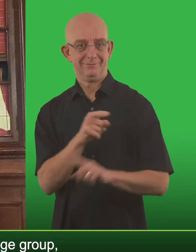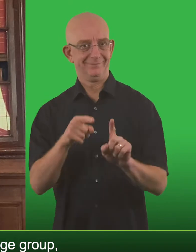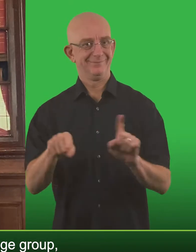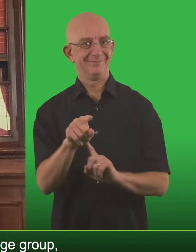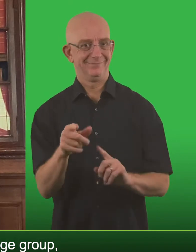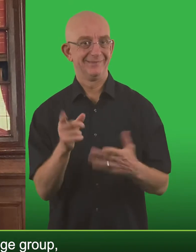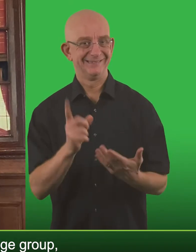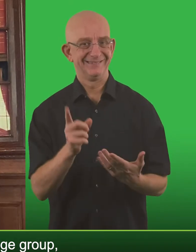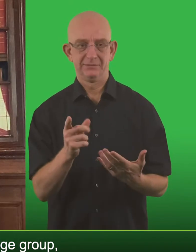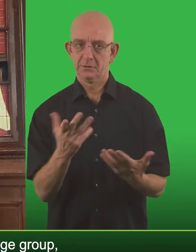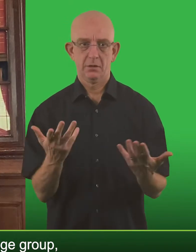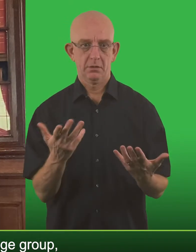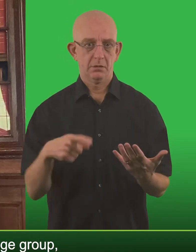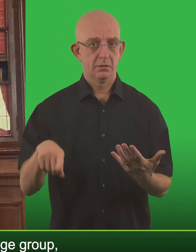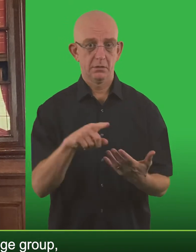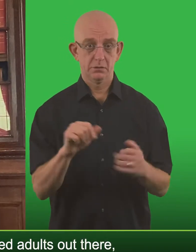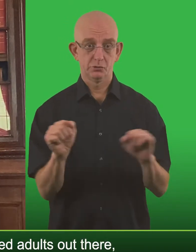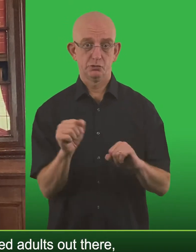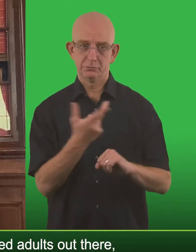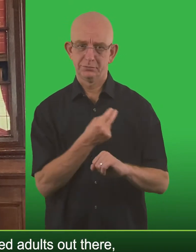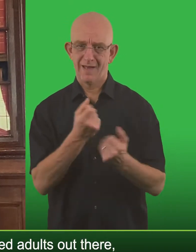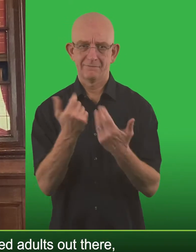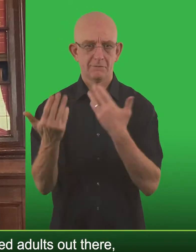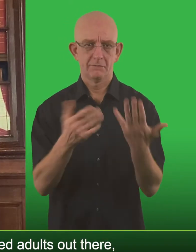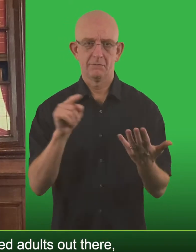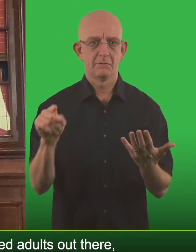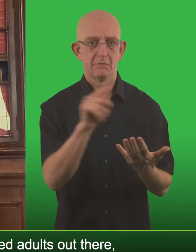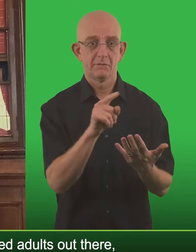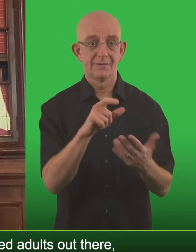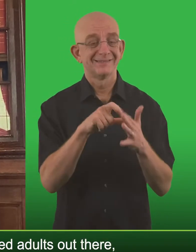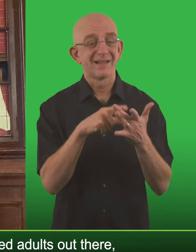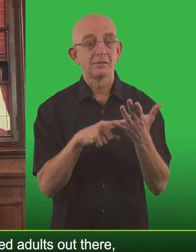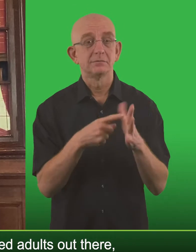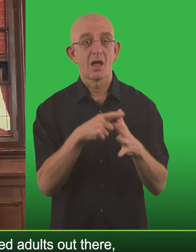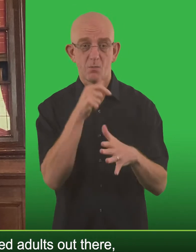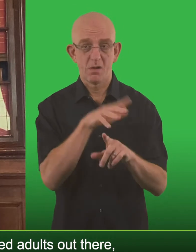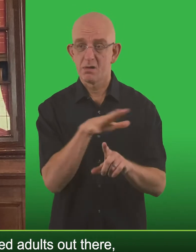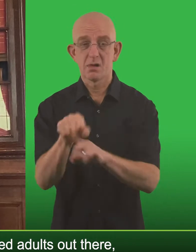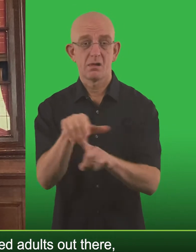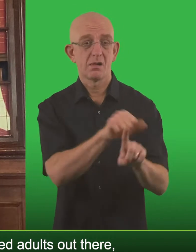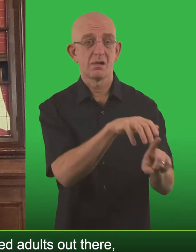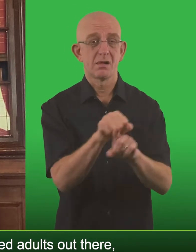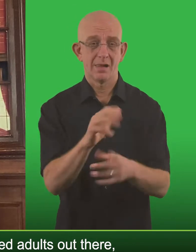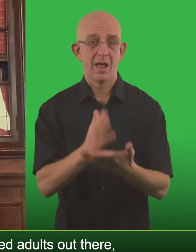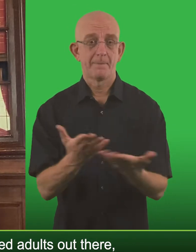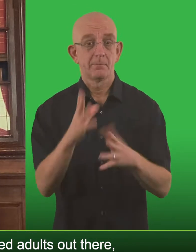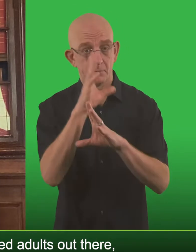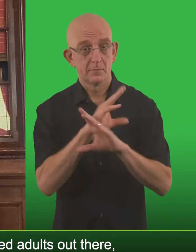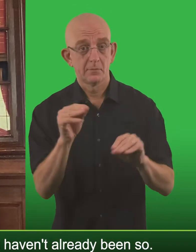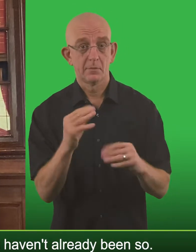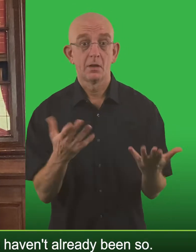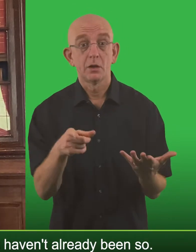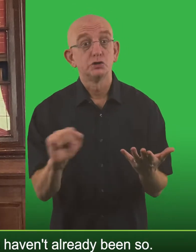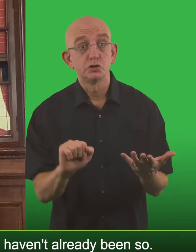principally unvaccinated 15 to 55-year-olds. There are still plenty of unvaccinated adults out there. The Delta variant will find